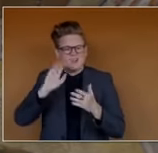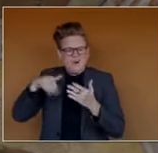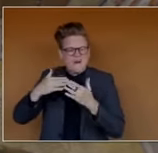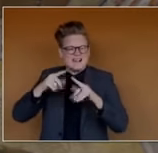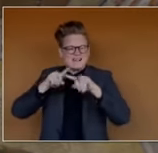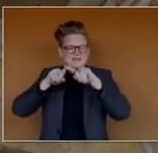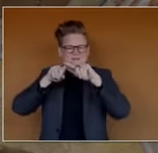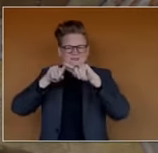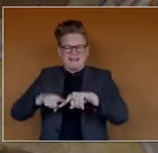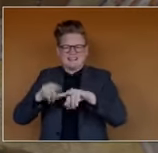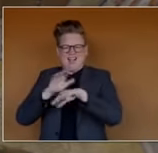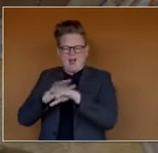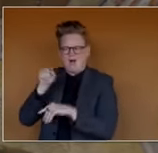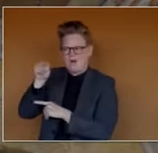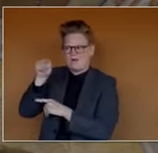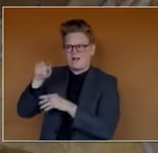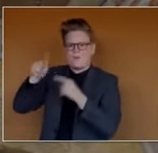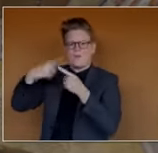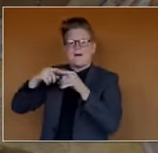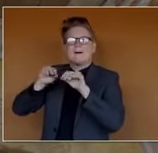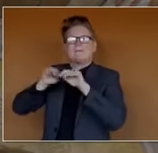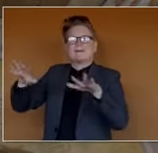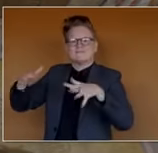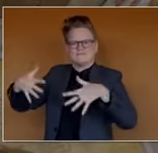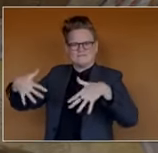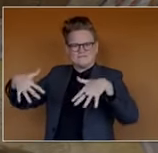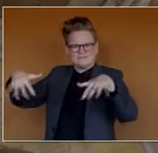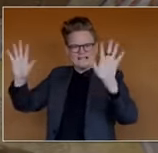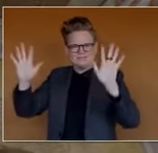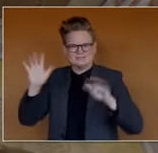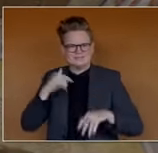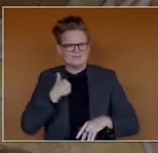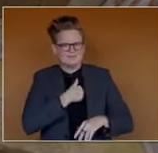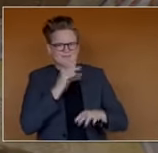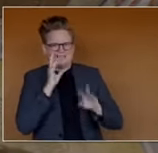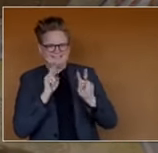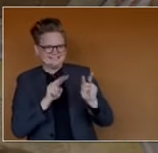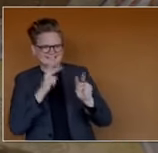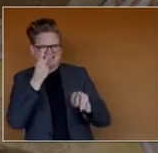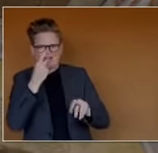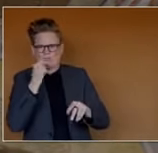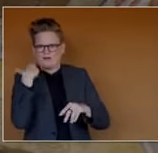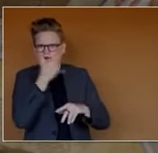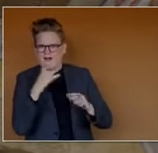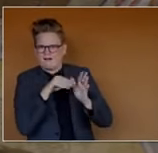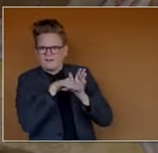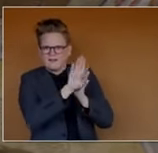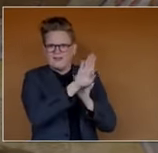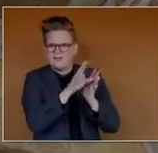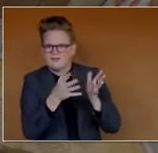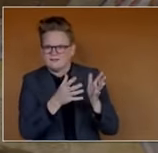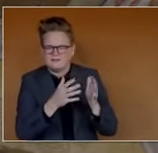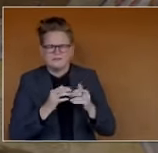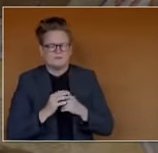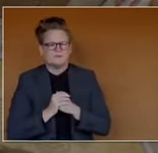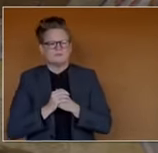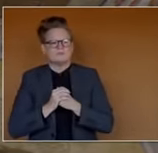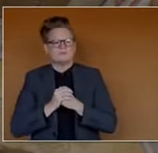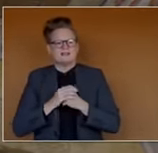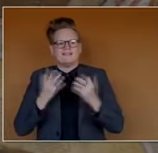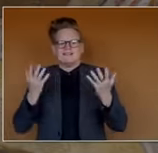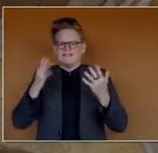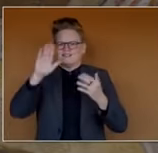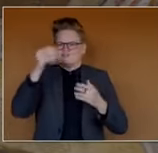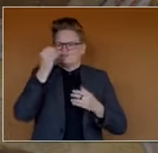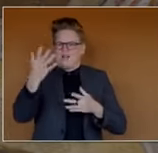be mindful that this disease is not taking, didn't take Mother's Day off, and it's not taking the summer off. It's